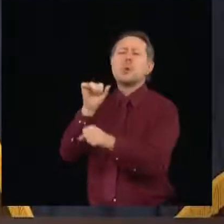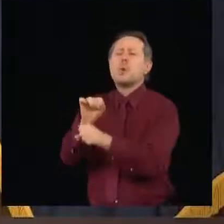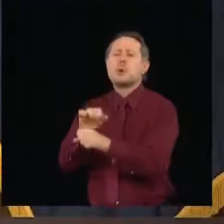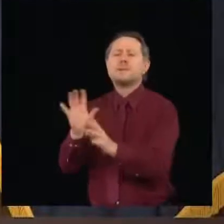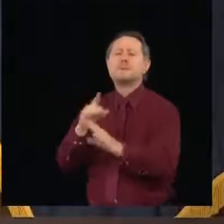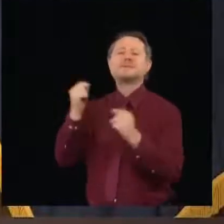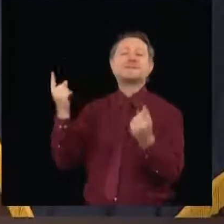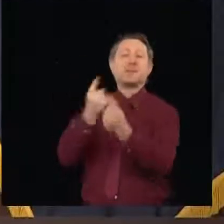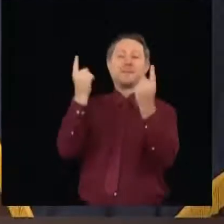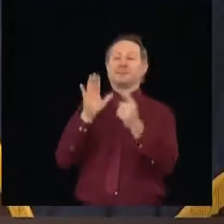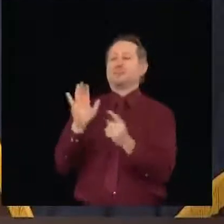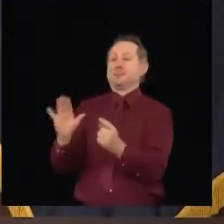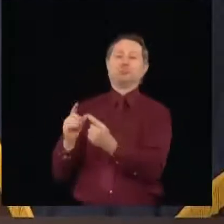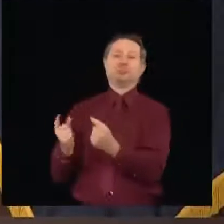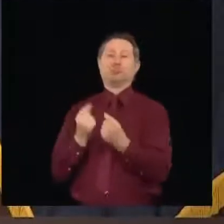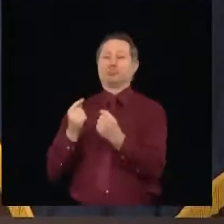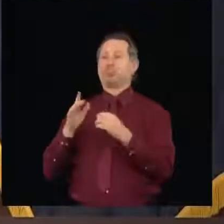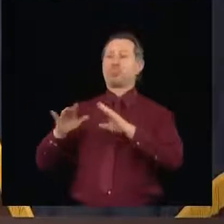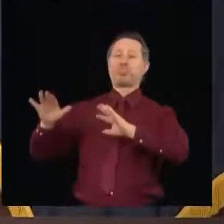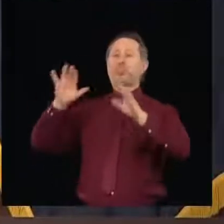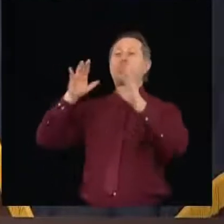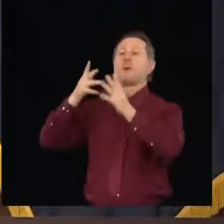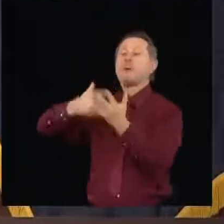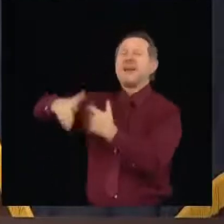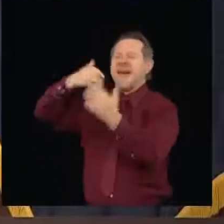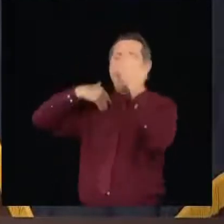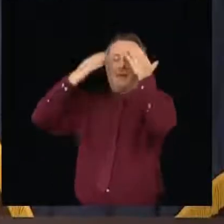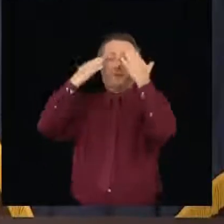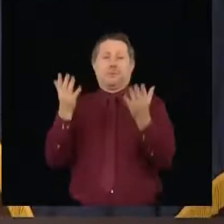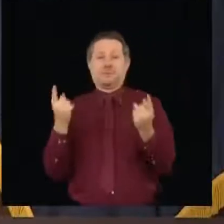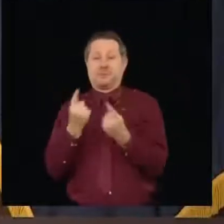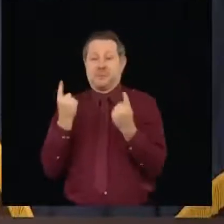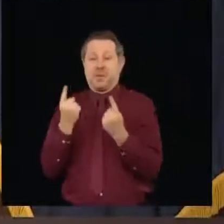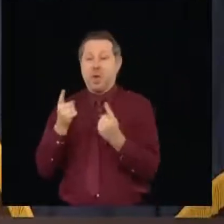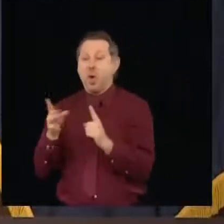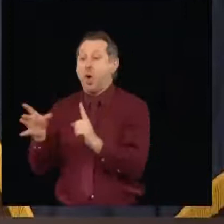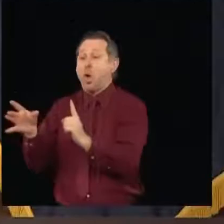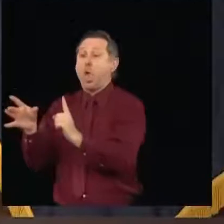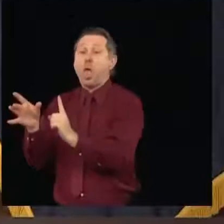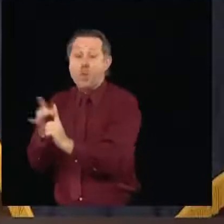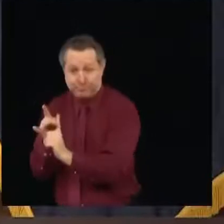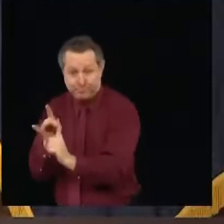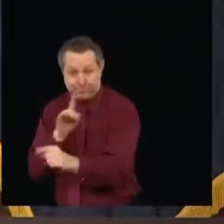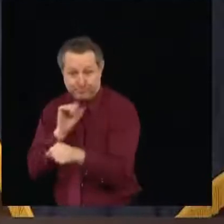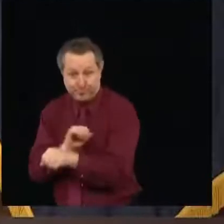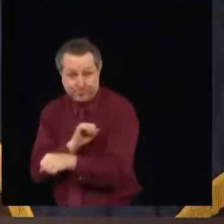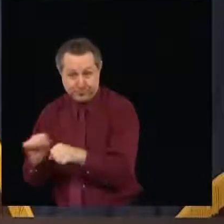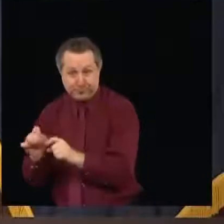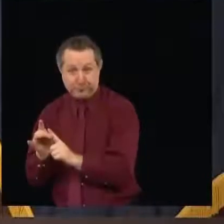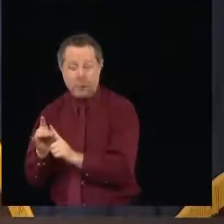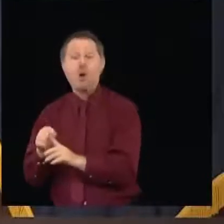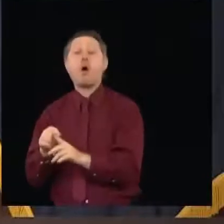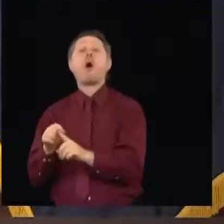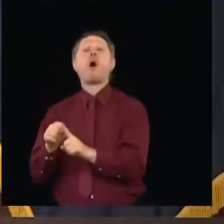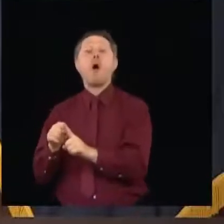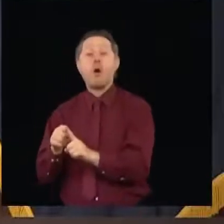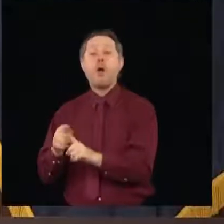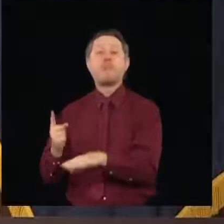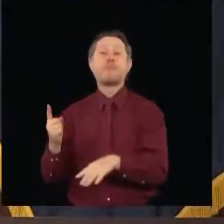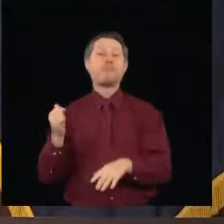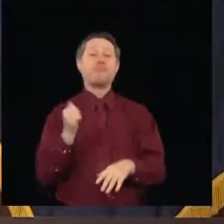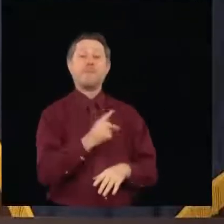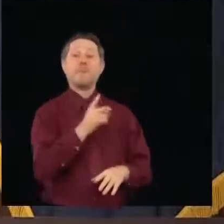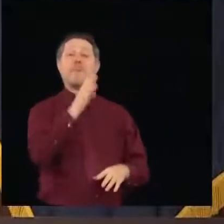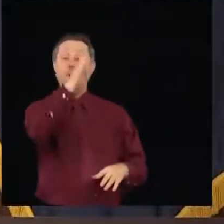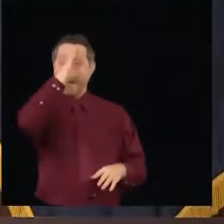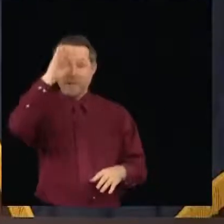but to socialize or do whatever they did, that person got infected and either went to the hospital, or that person